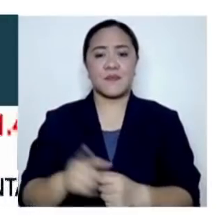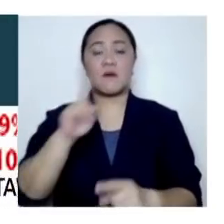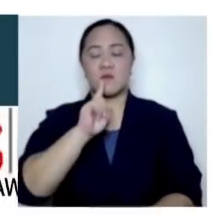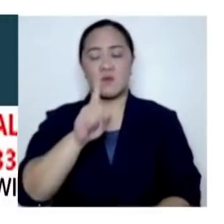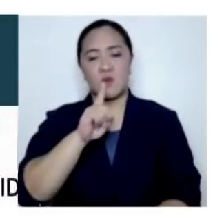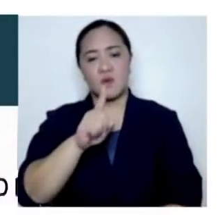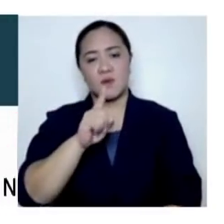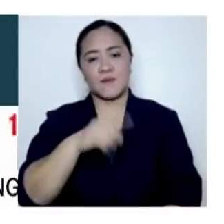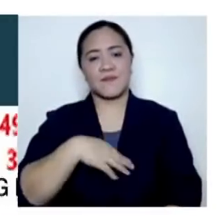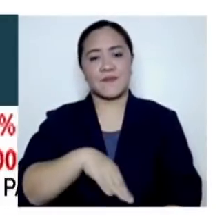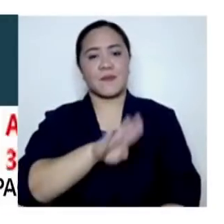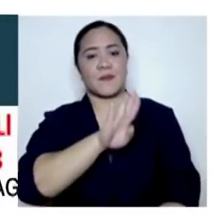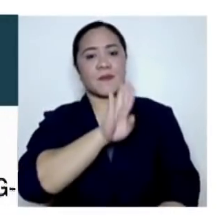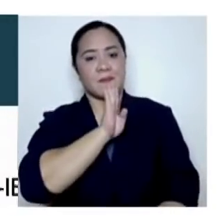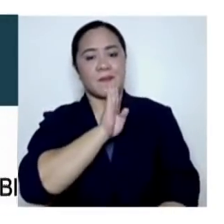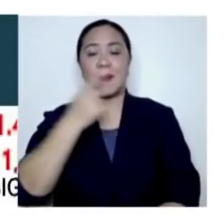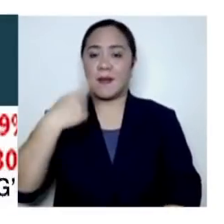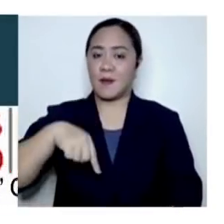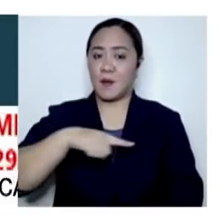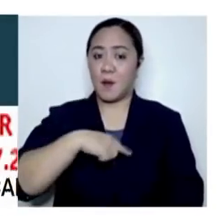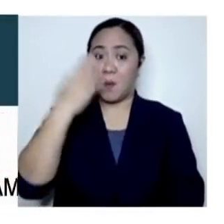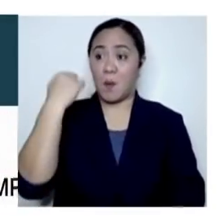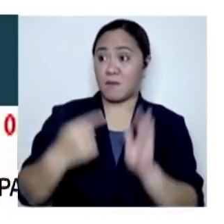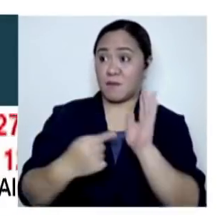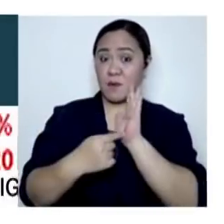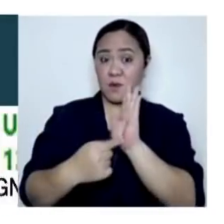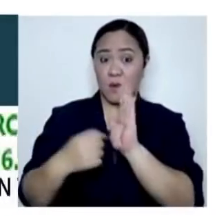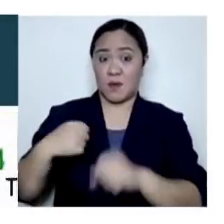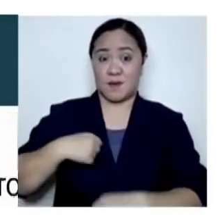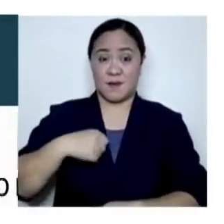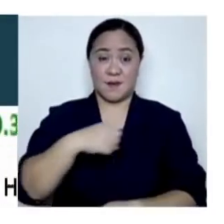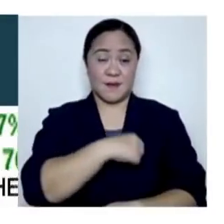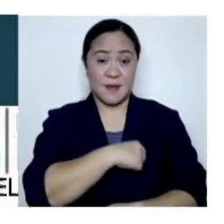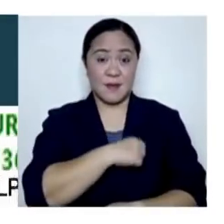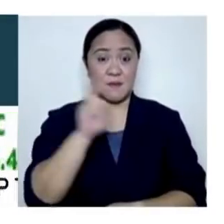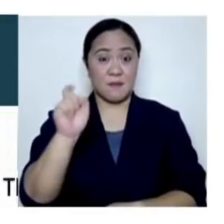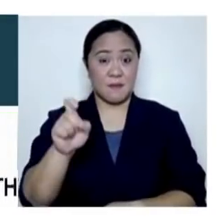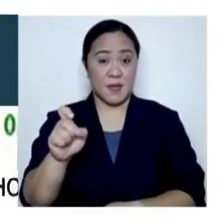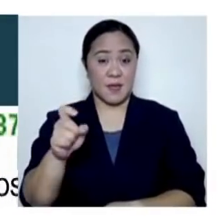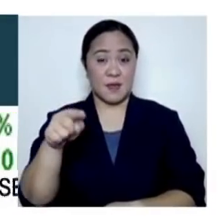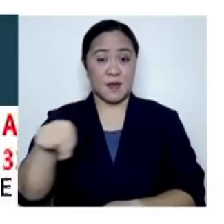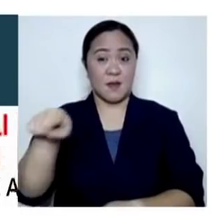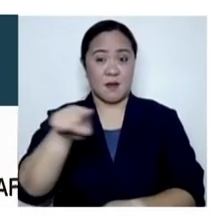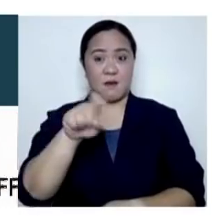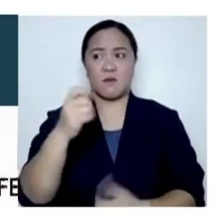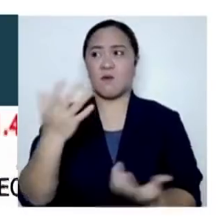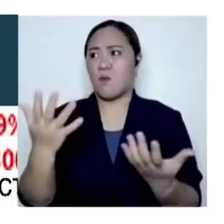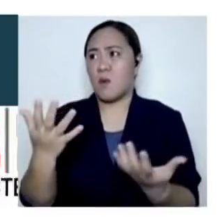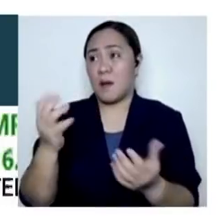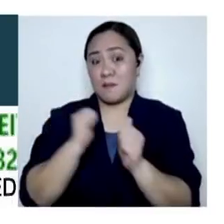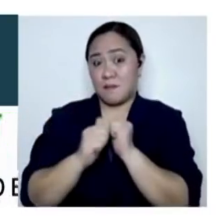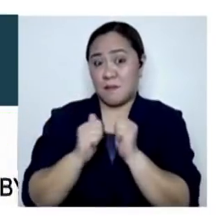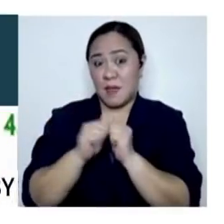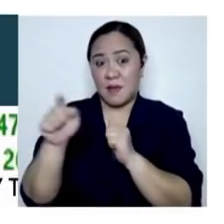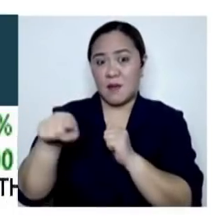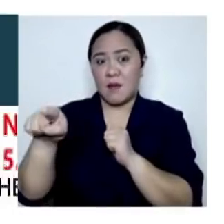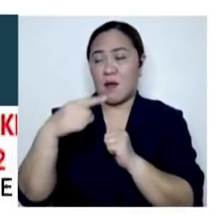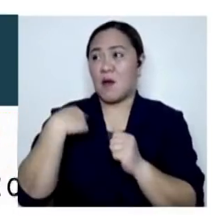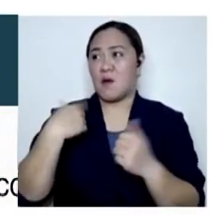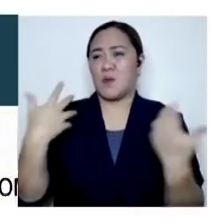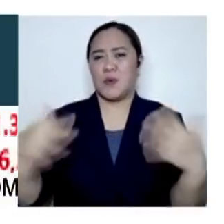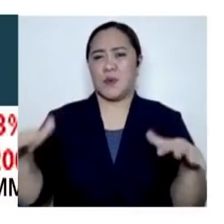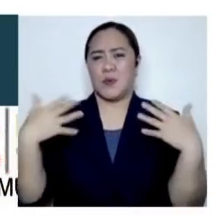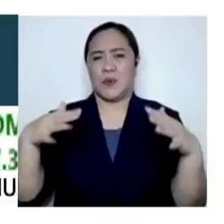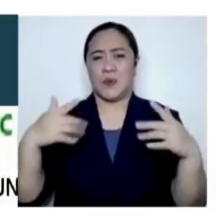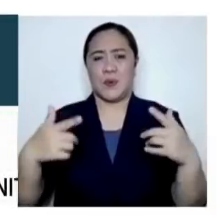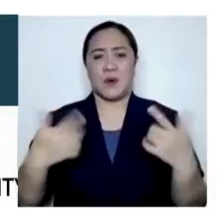know that based on what has been presented at the Senate, they can very well afford all these luxury cars,